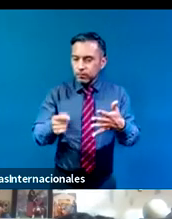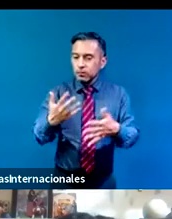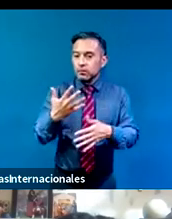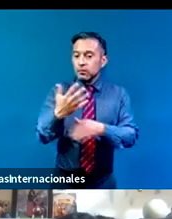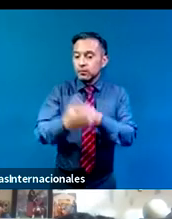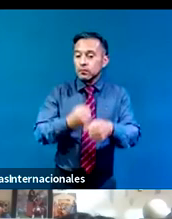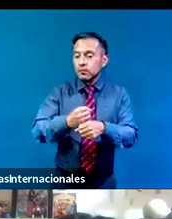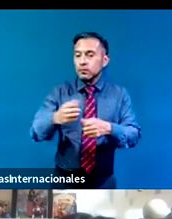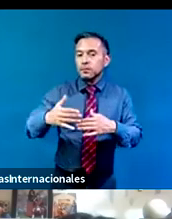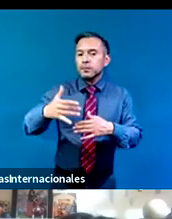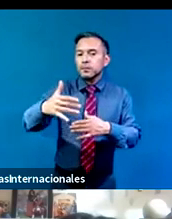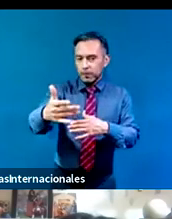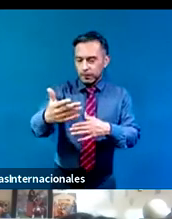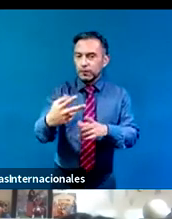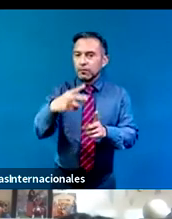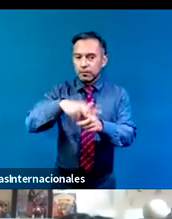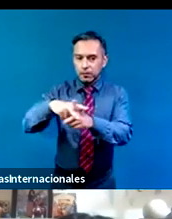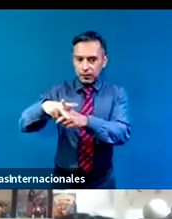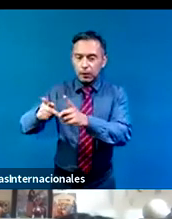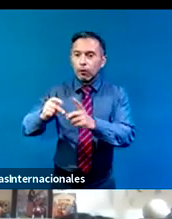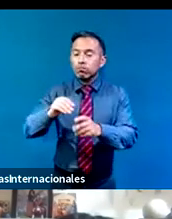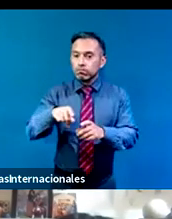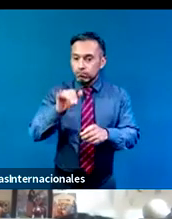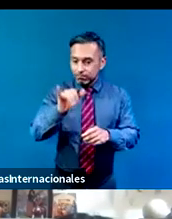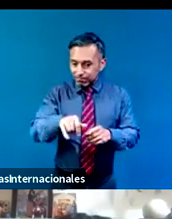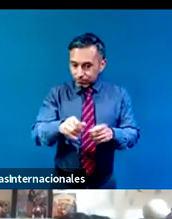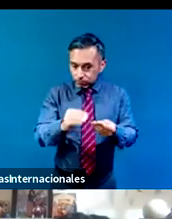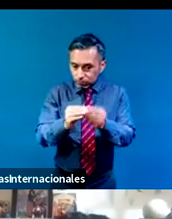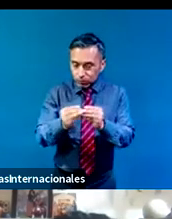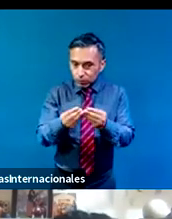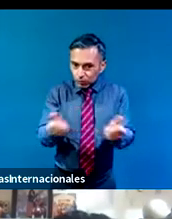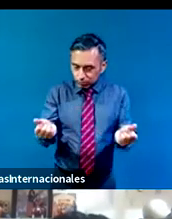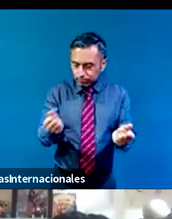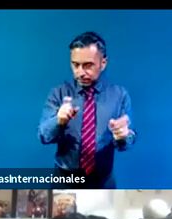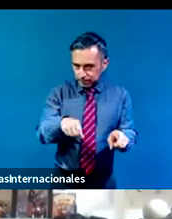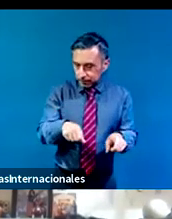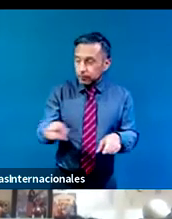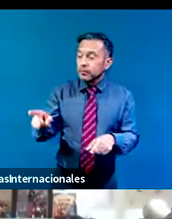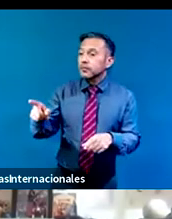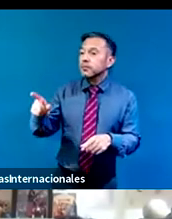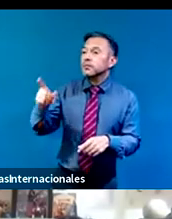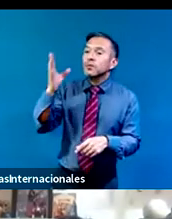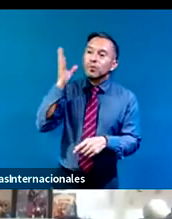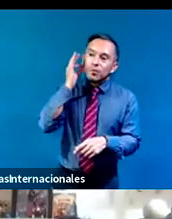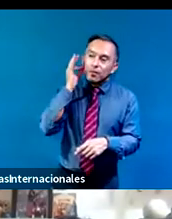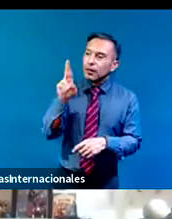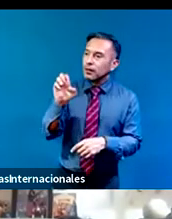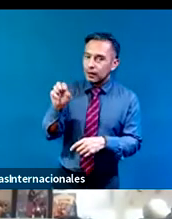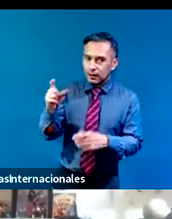Thank you so much. Thank you so much, Ms. Reyes. And a final question, please, directed to